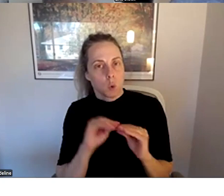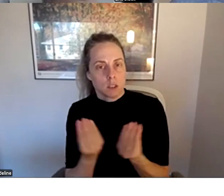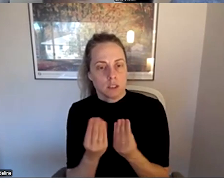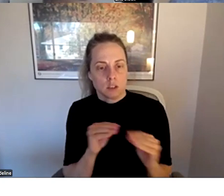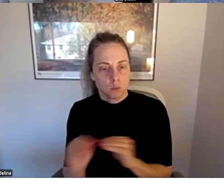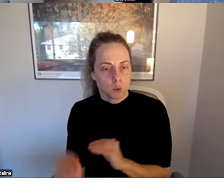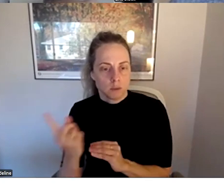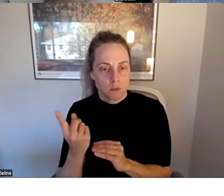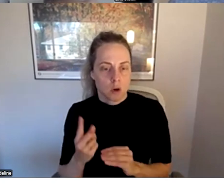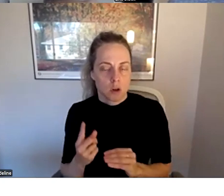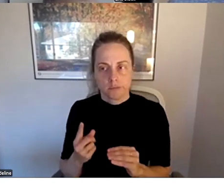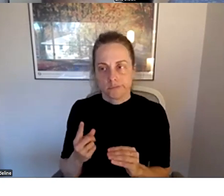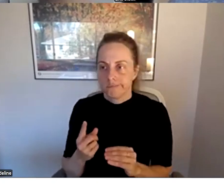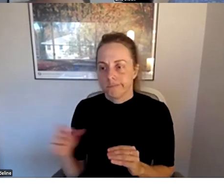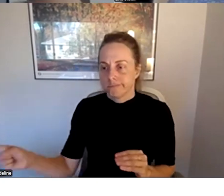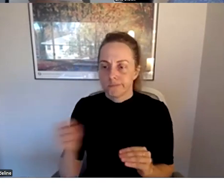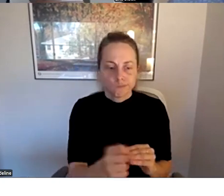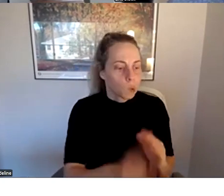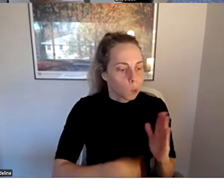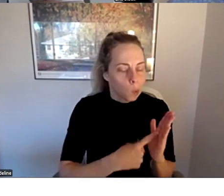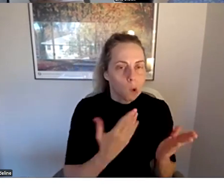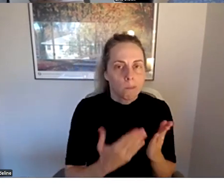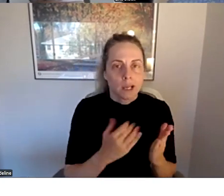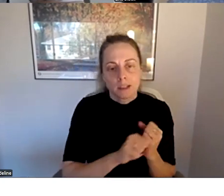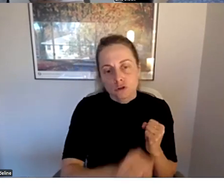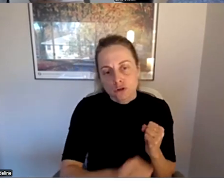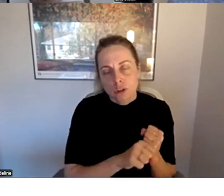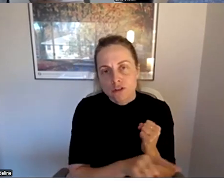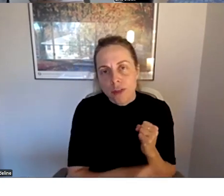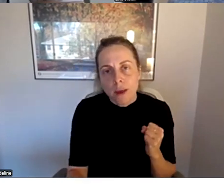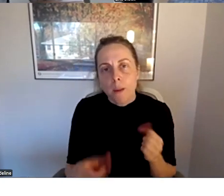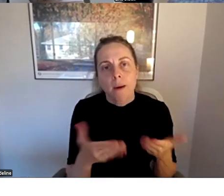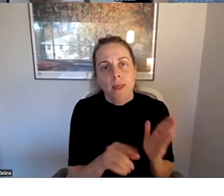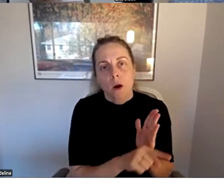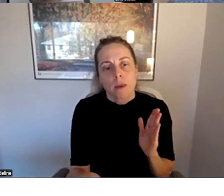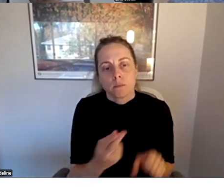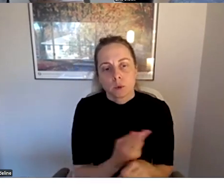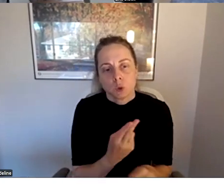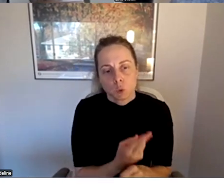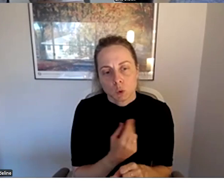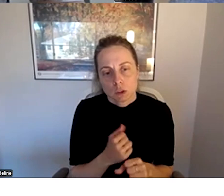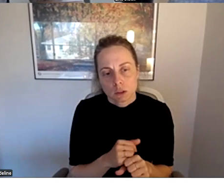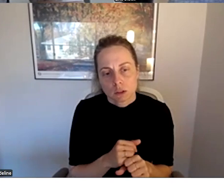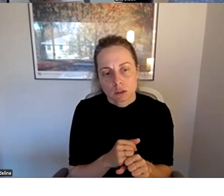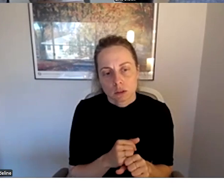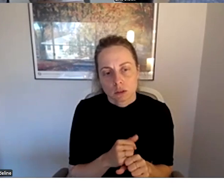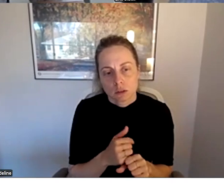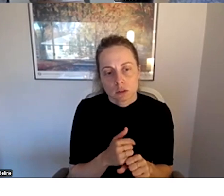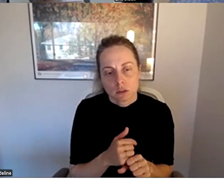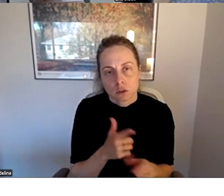somebody into a role that might stretch them or allow them to use greater